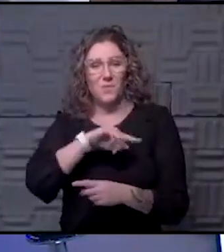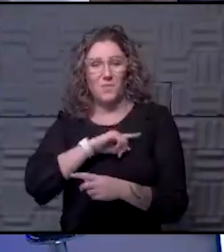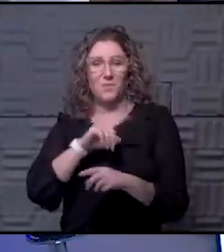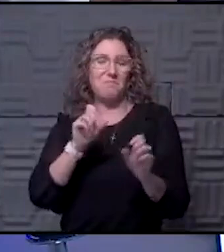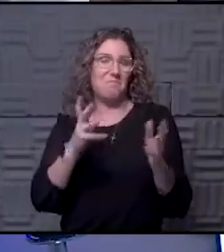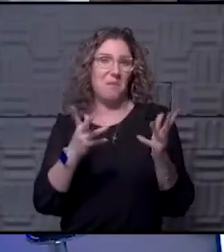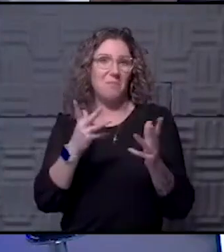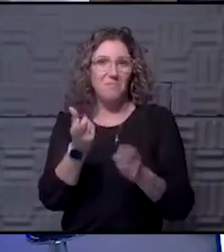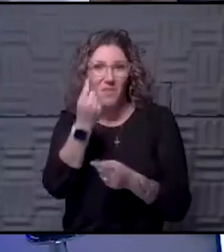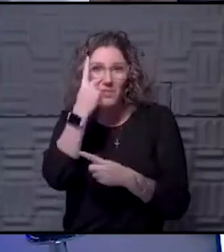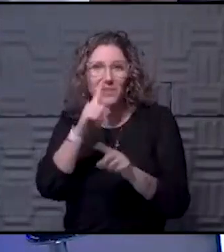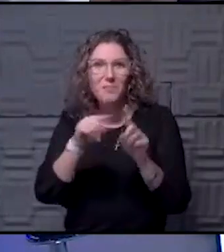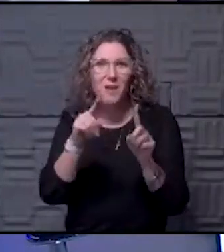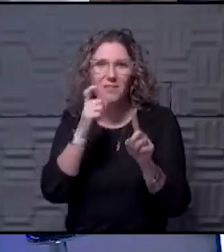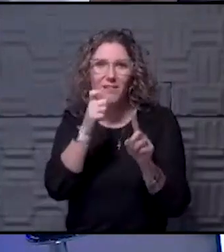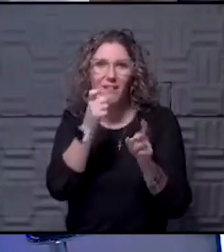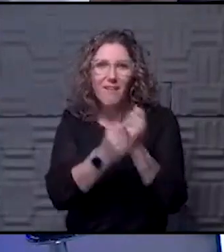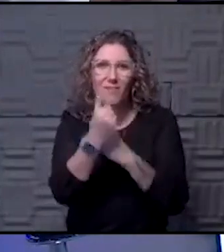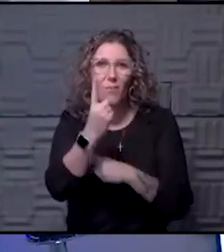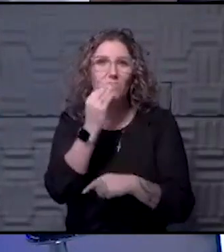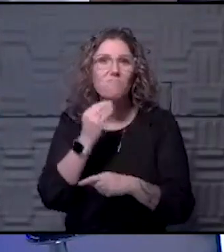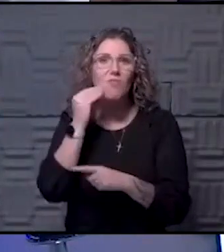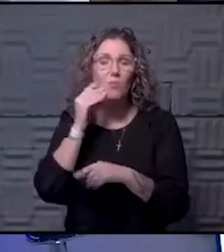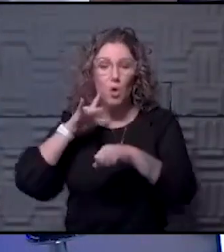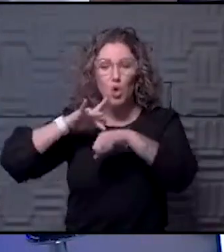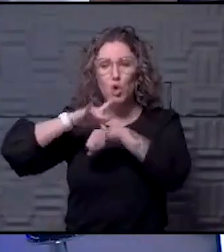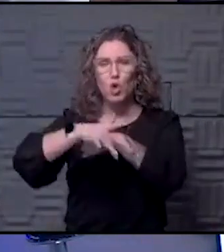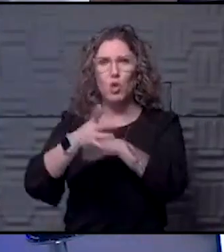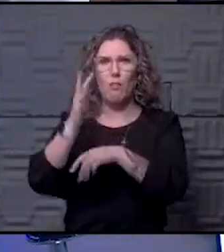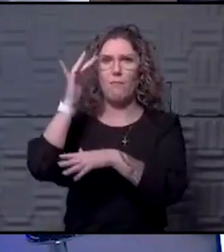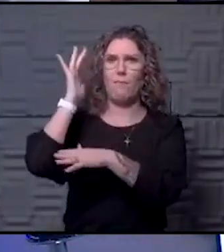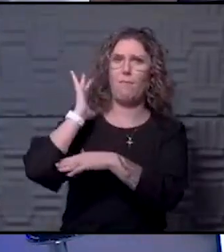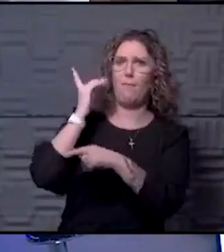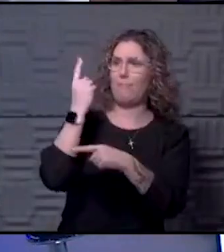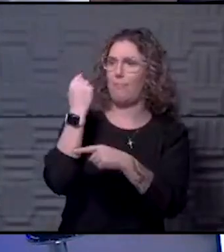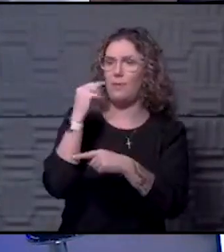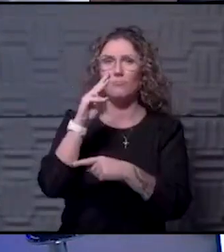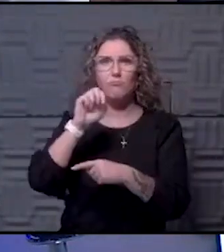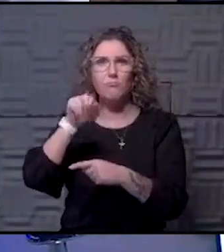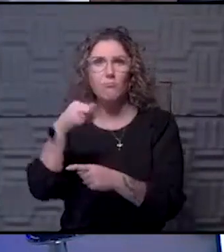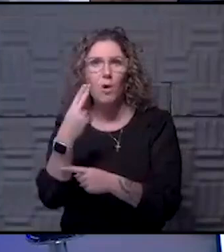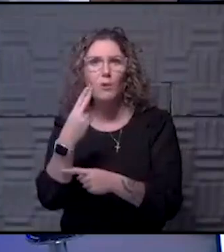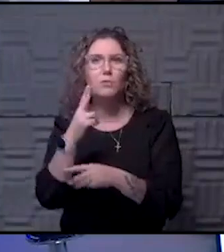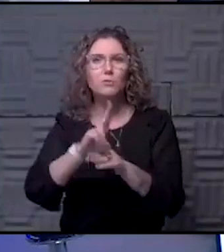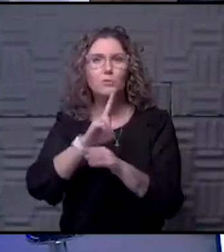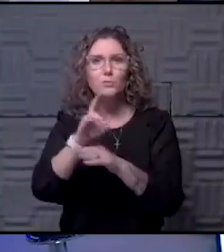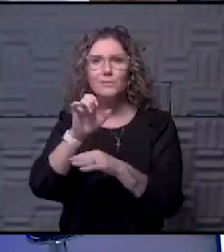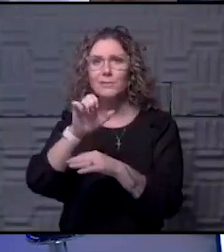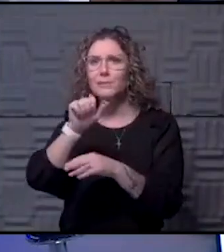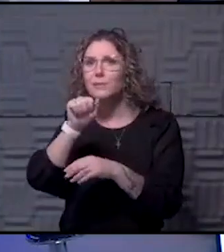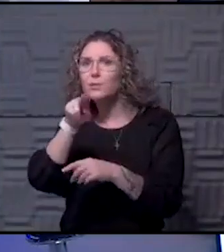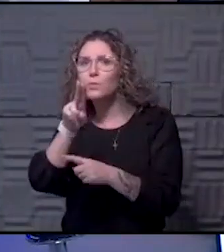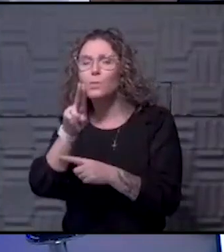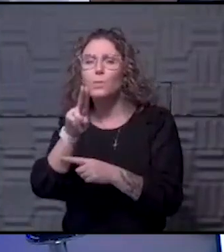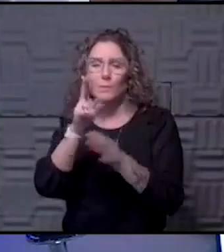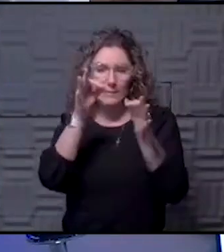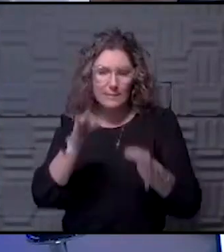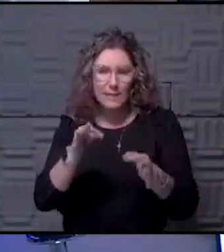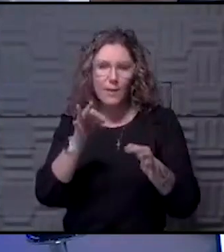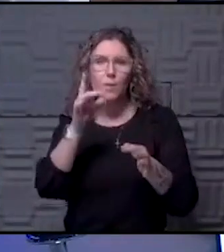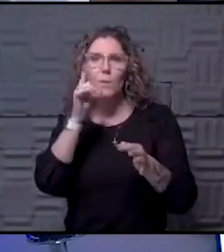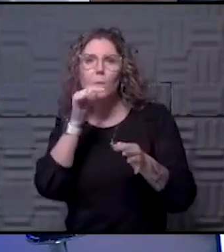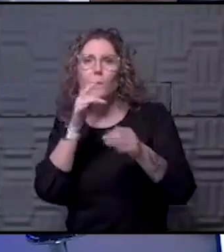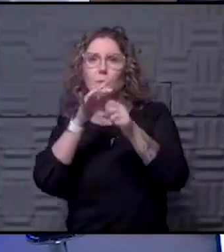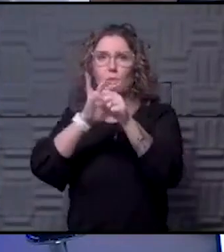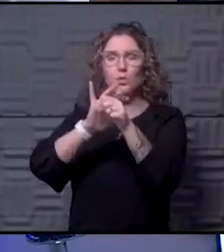understand, but maybe everyone at home doesn't. Early on in March, we really used this ICU as a way to decide who was